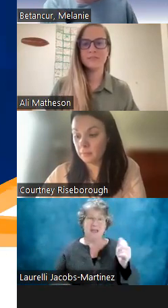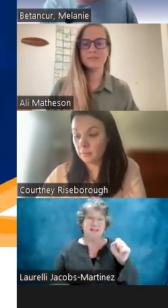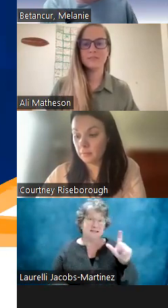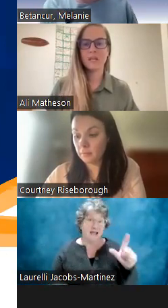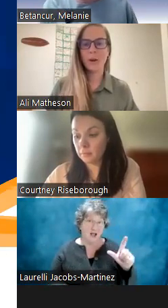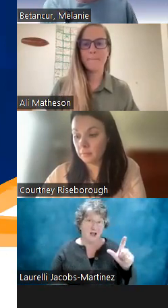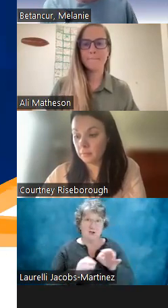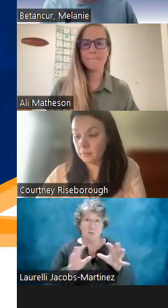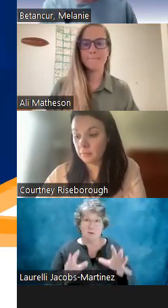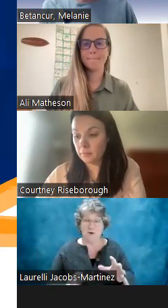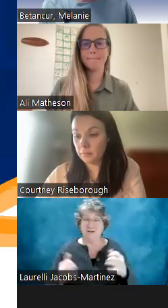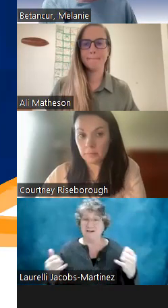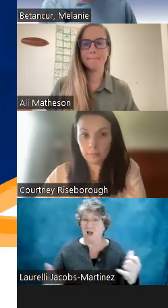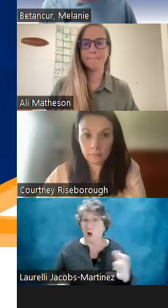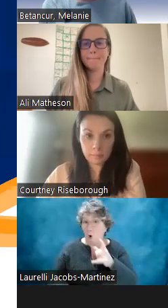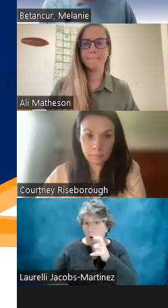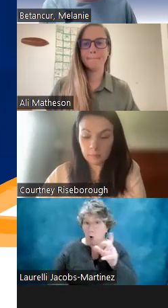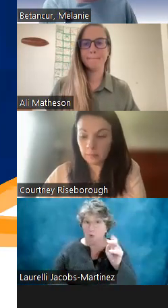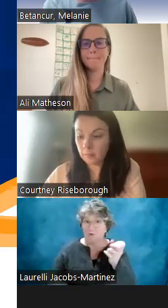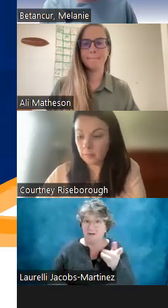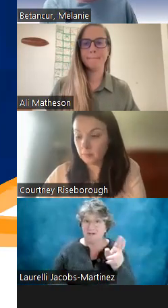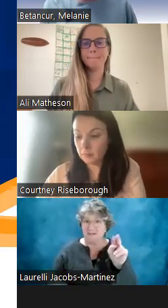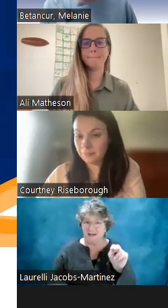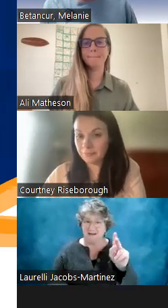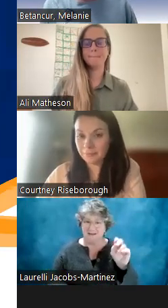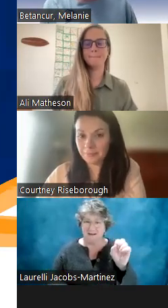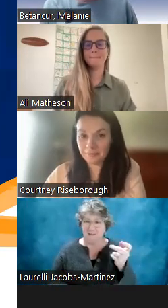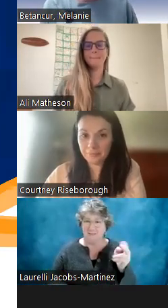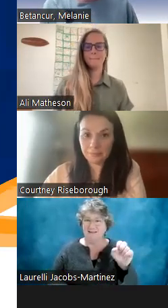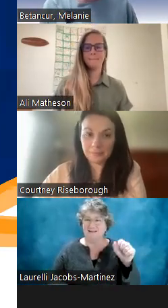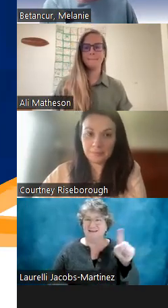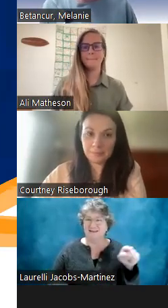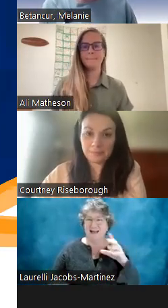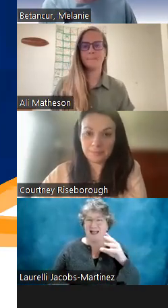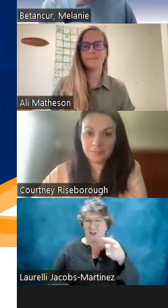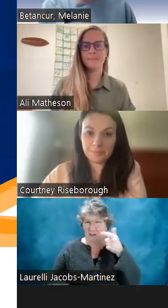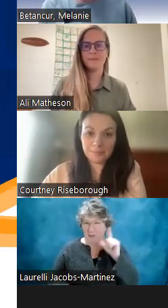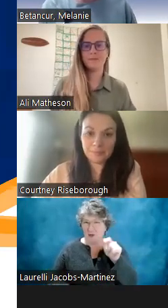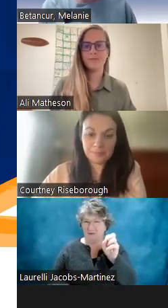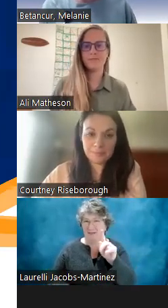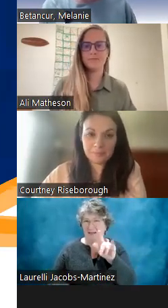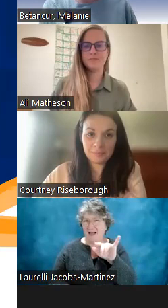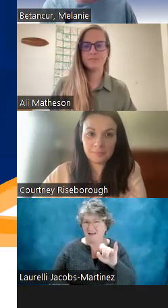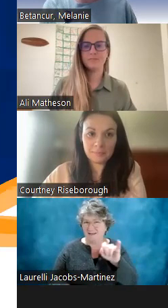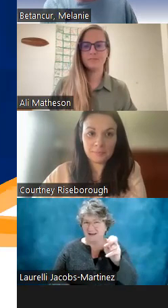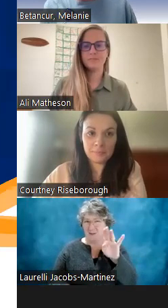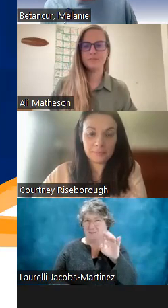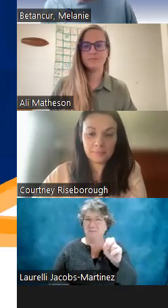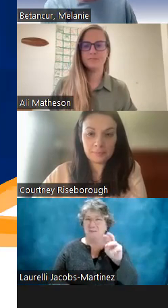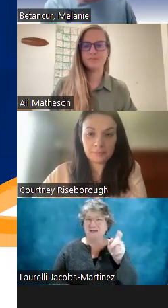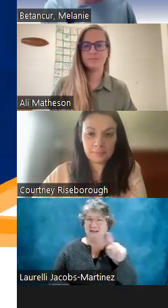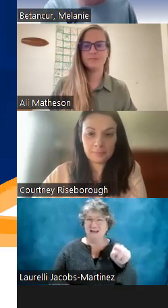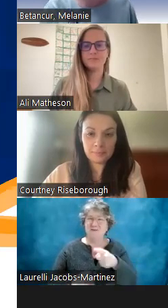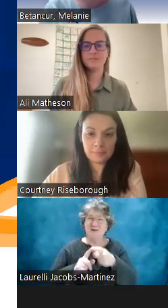Kristen Steinmetz and L'Oreal Jacobs Martinez. They are from the DASAC of Warren